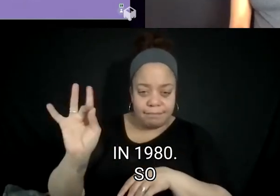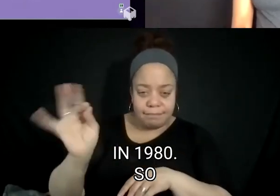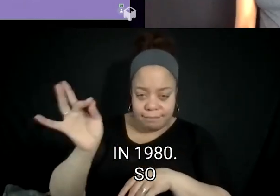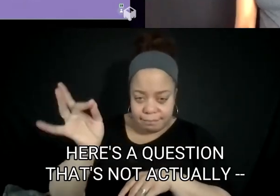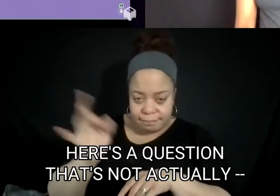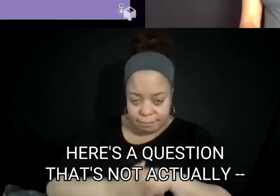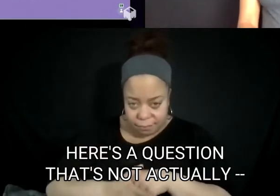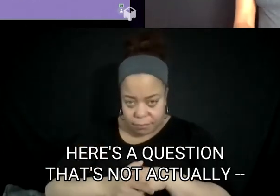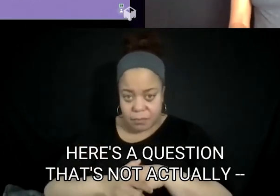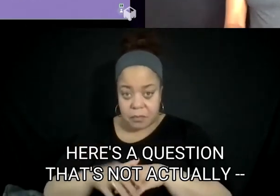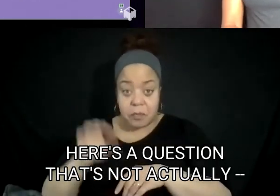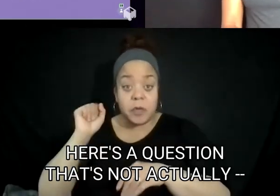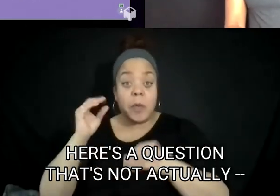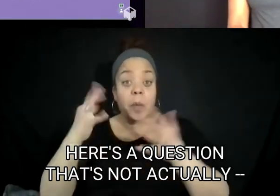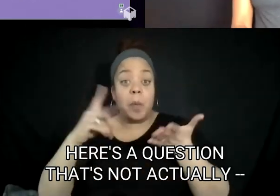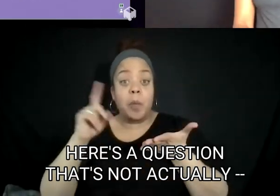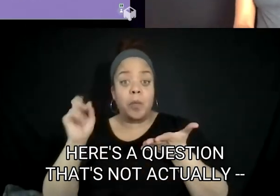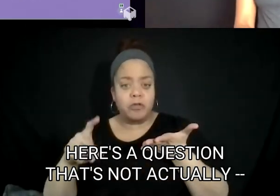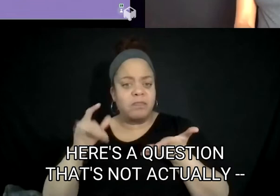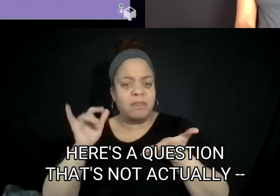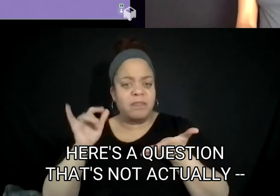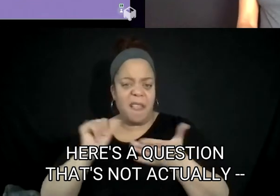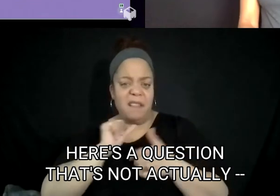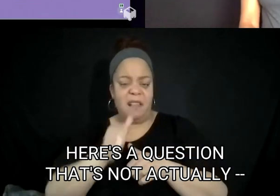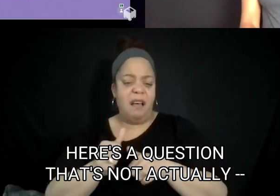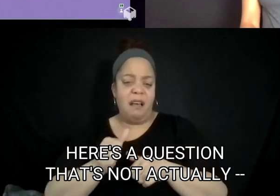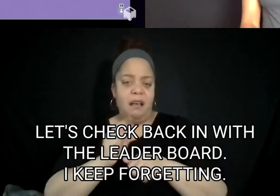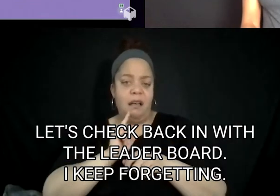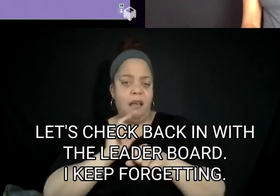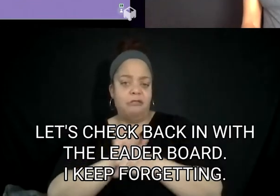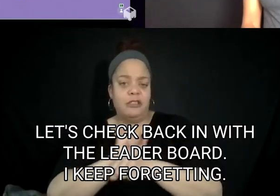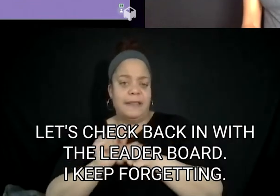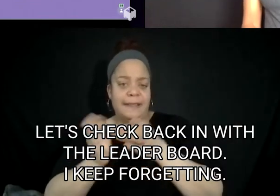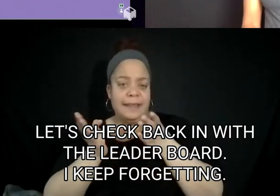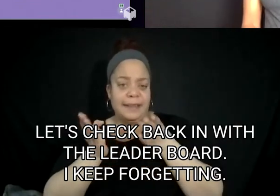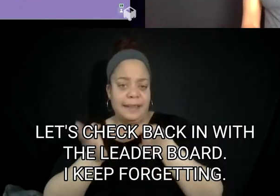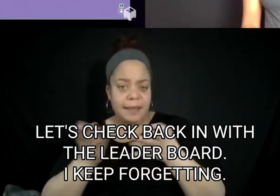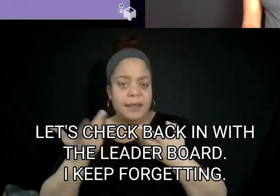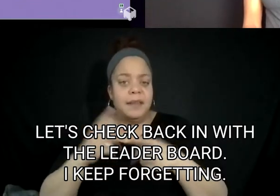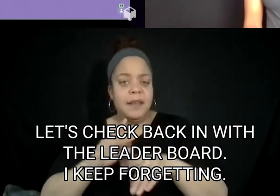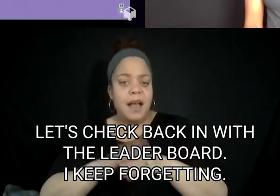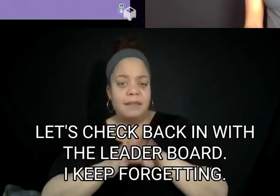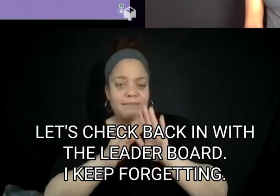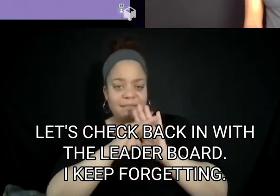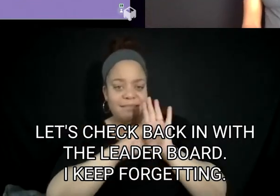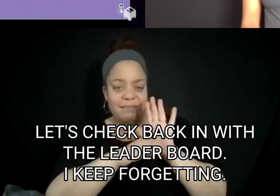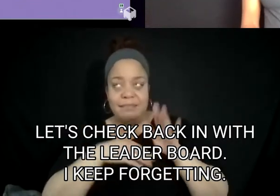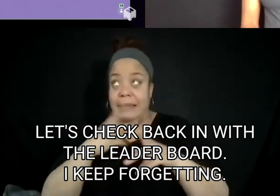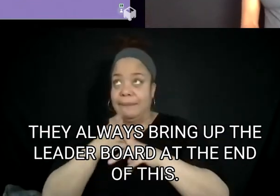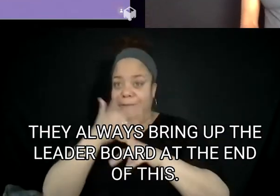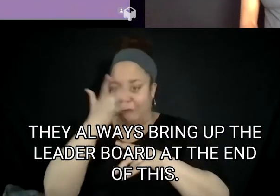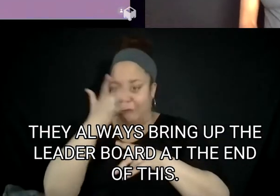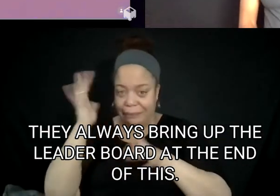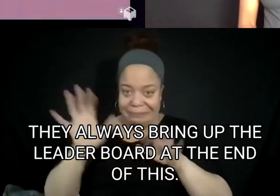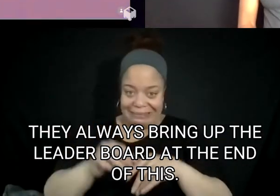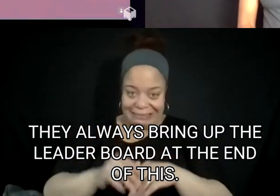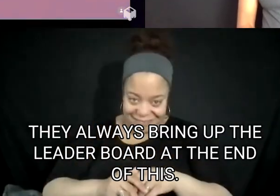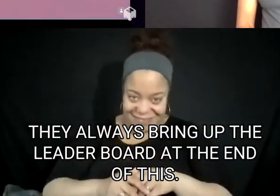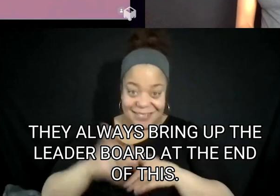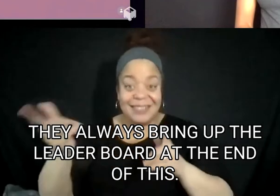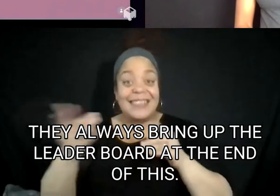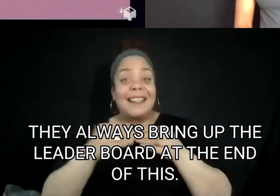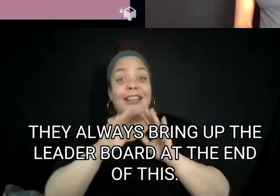They always bring up the leaderboard at the end of this. And it seems like that hasn't changed. All right.